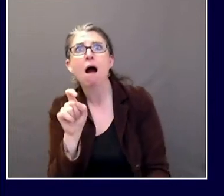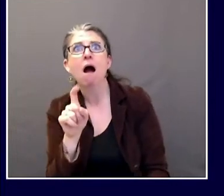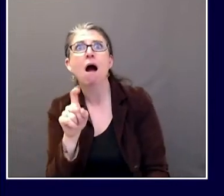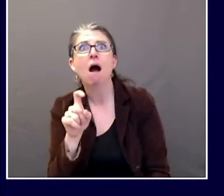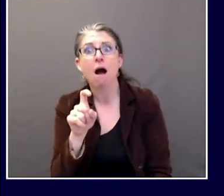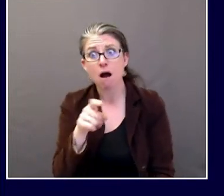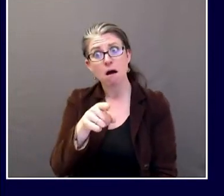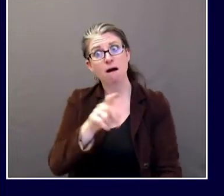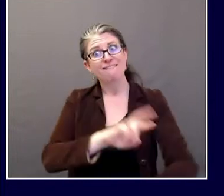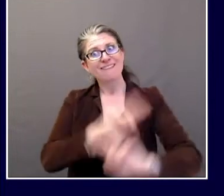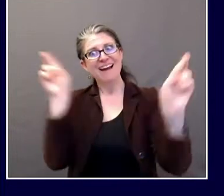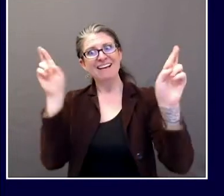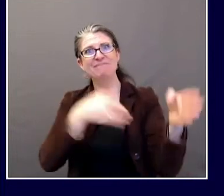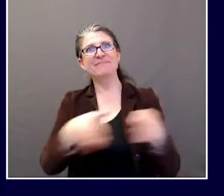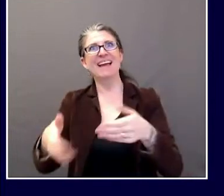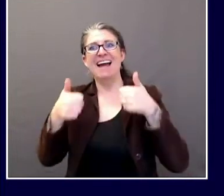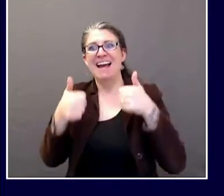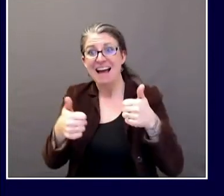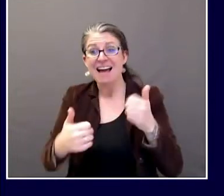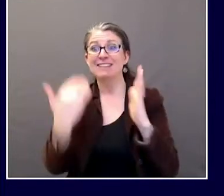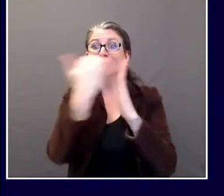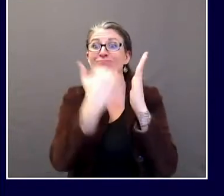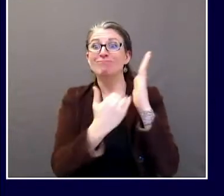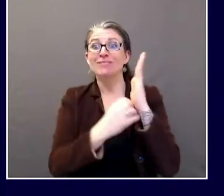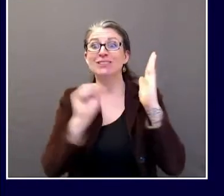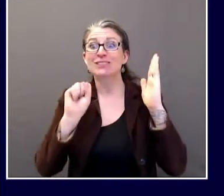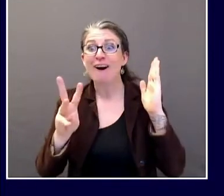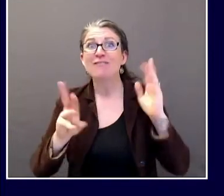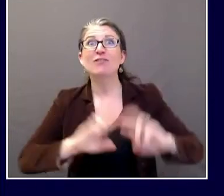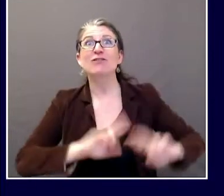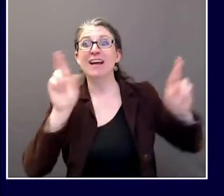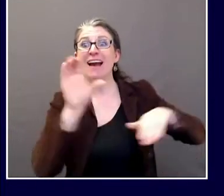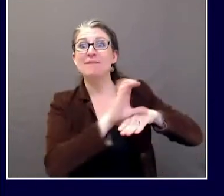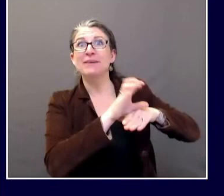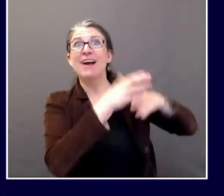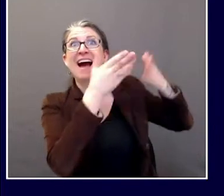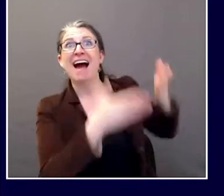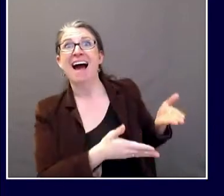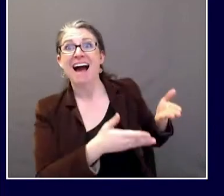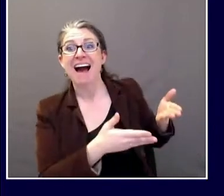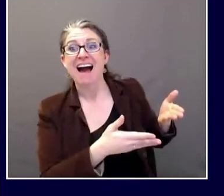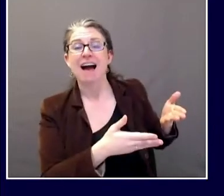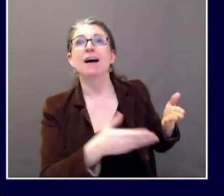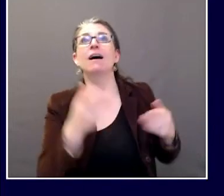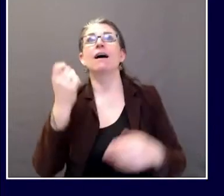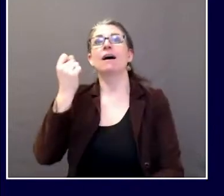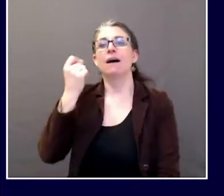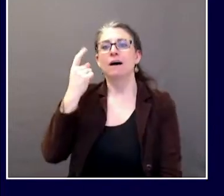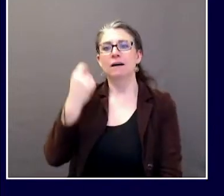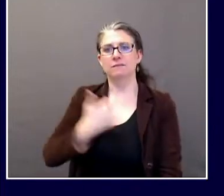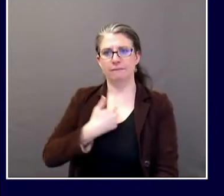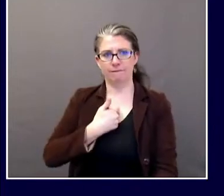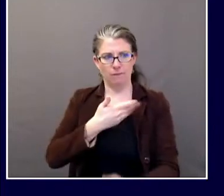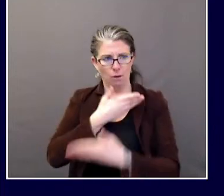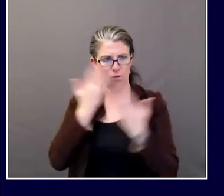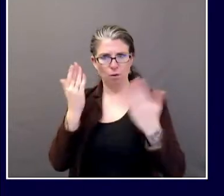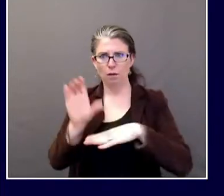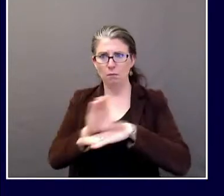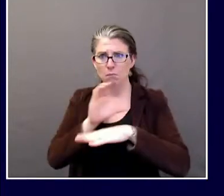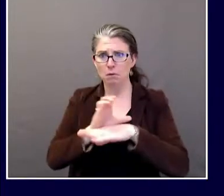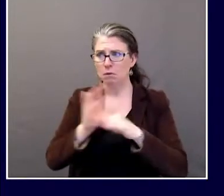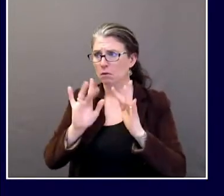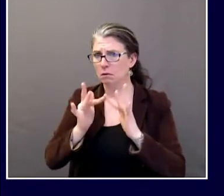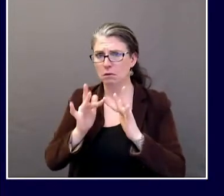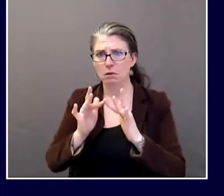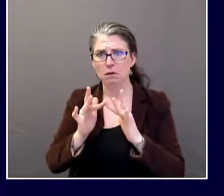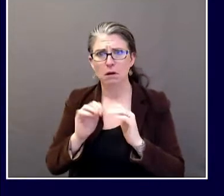Maine. We want everyone to know that we are setting up phone lines through a call center that can